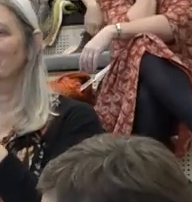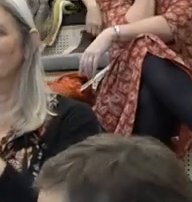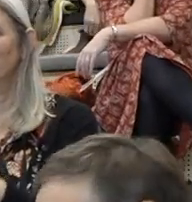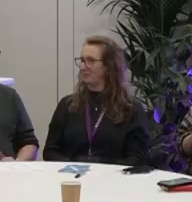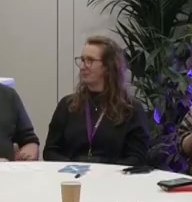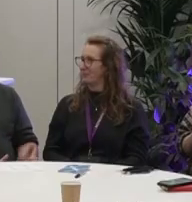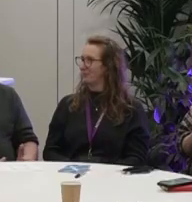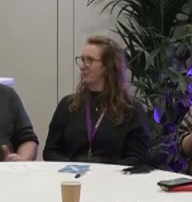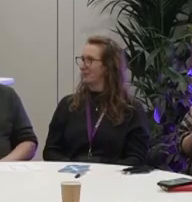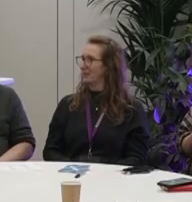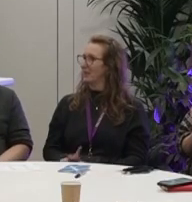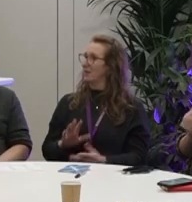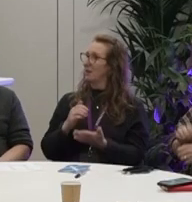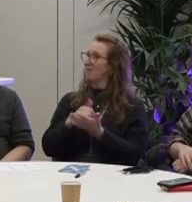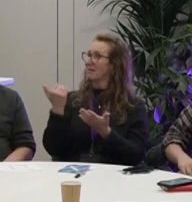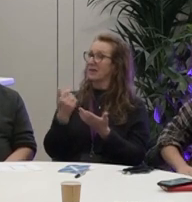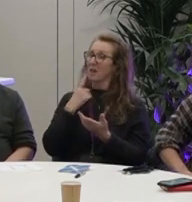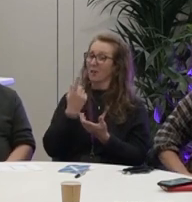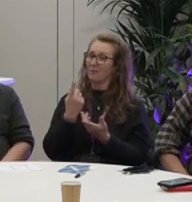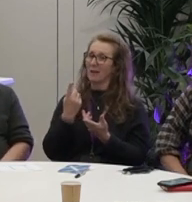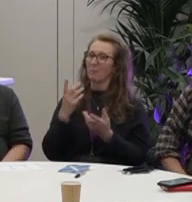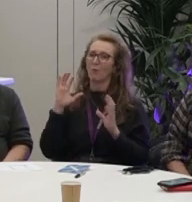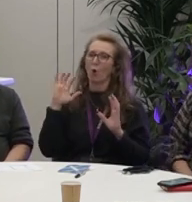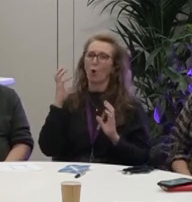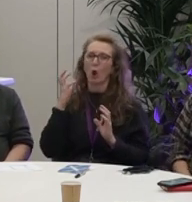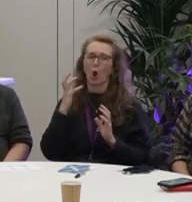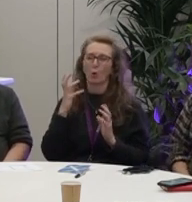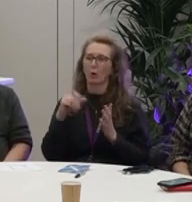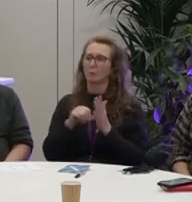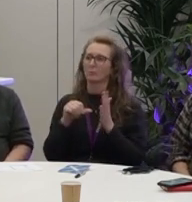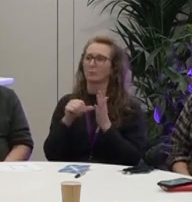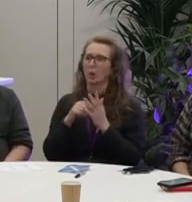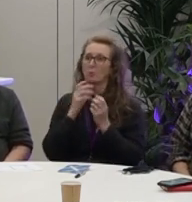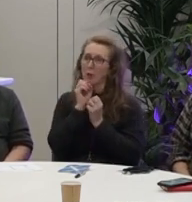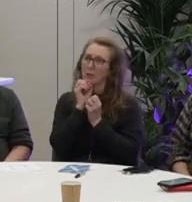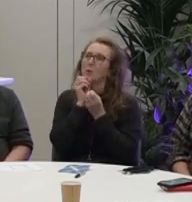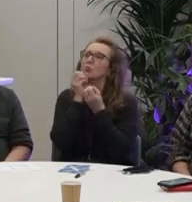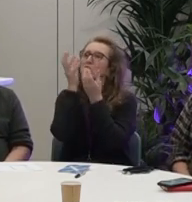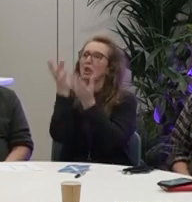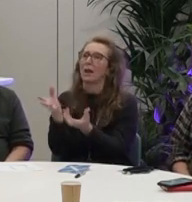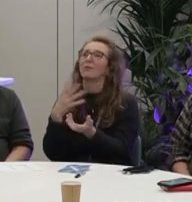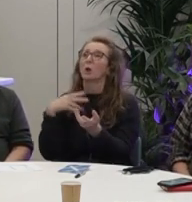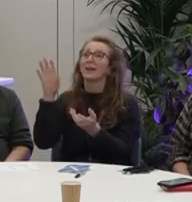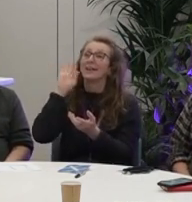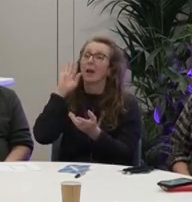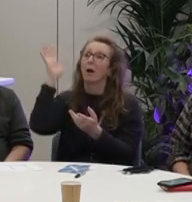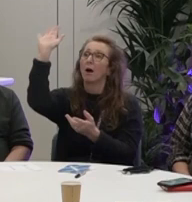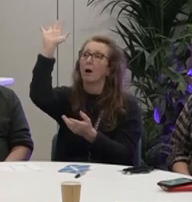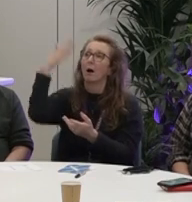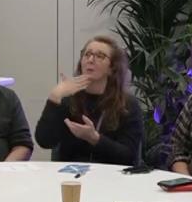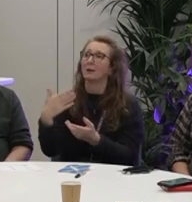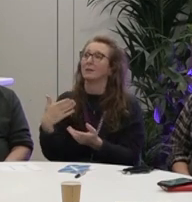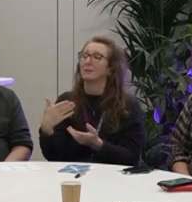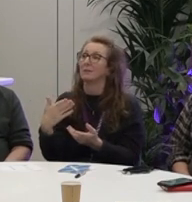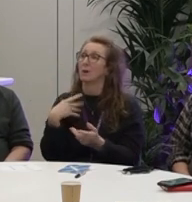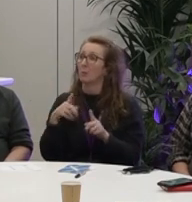That is fantastic. So we have a little bit of an audio problem. So I'm trying to project. If you can't hear me, can you wave? But also I'm